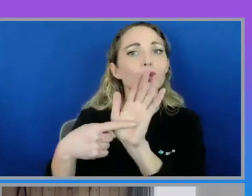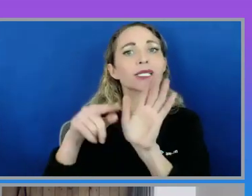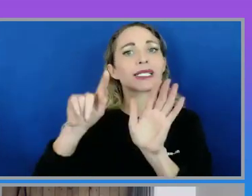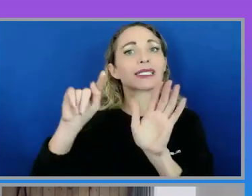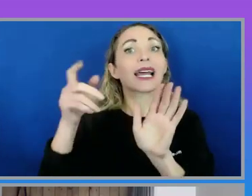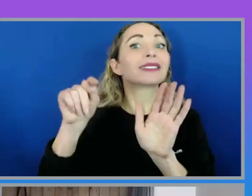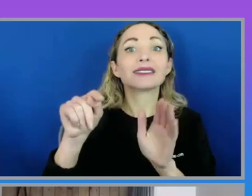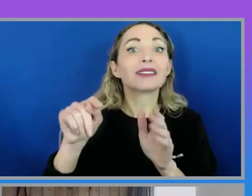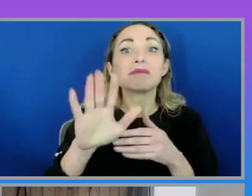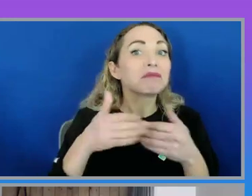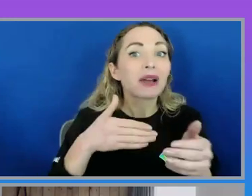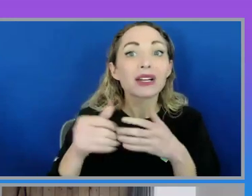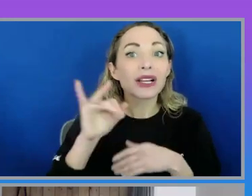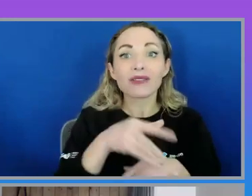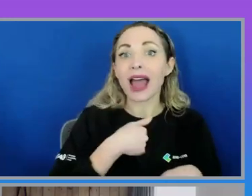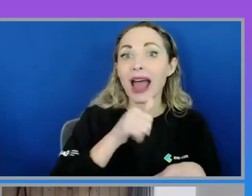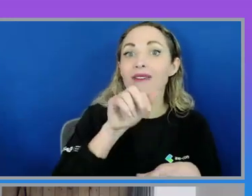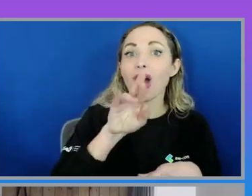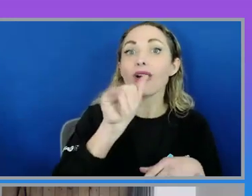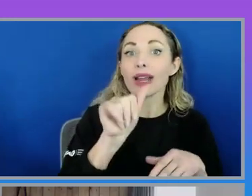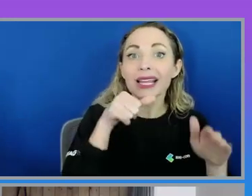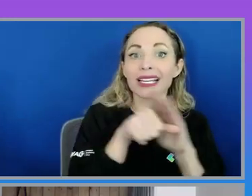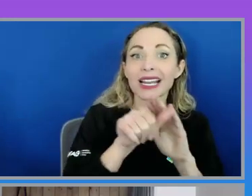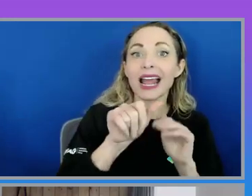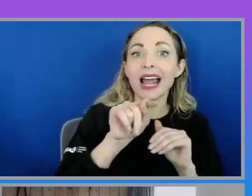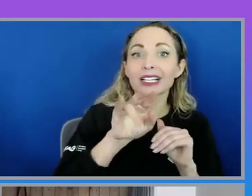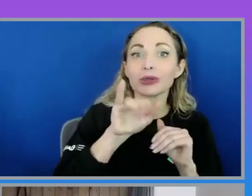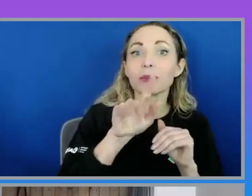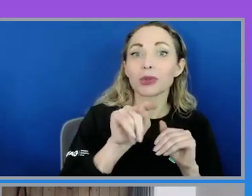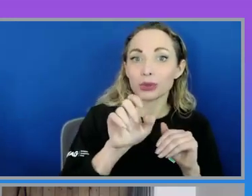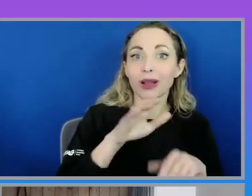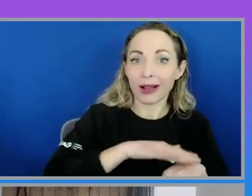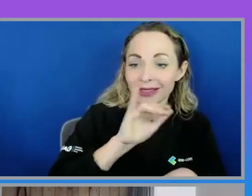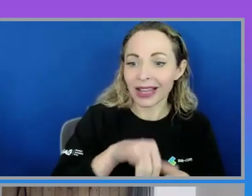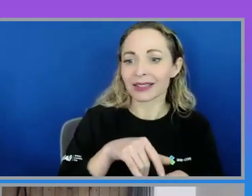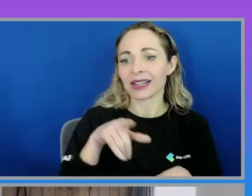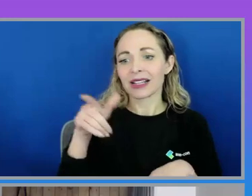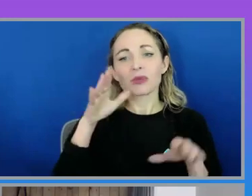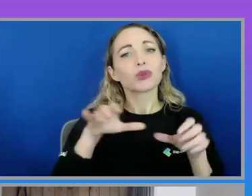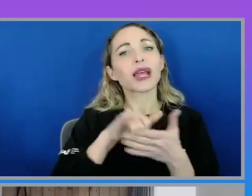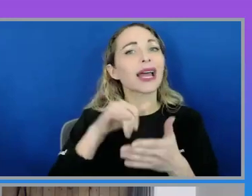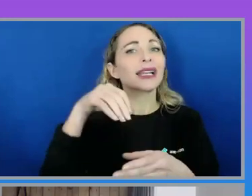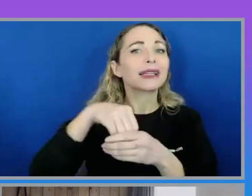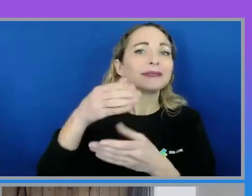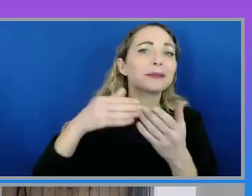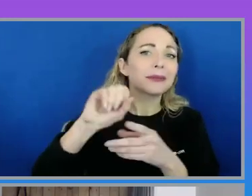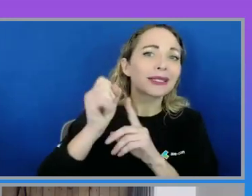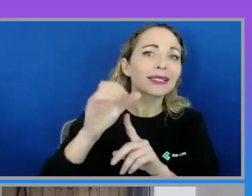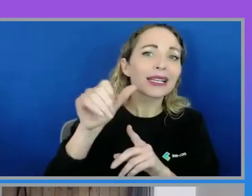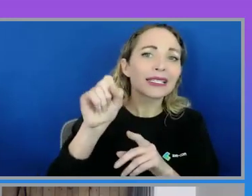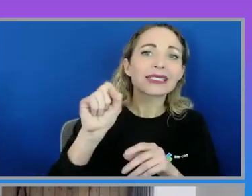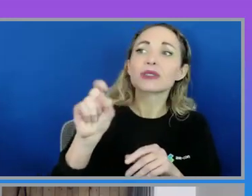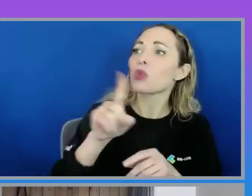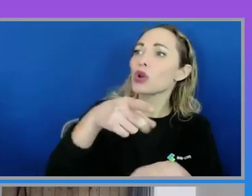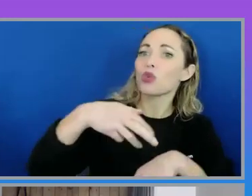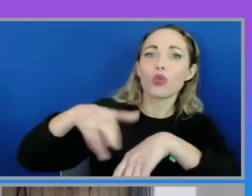it has the ARIA hidden attribute on it. Now they'll do this in cases where you've referenced